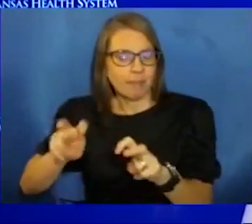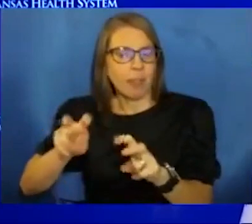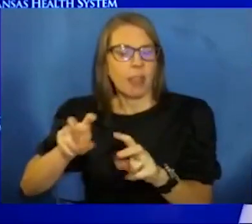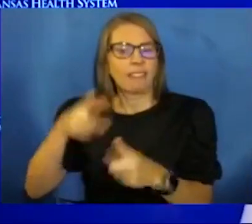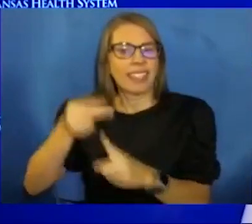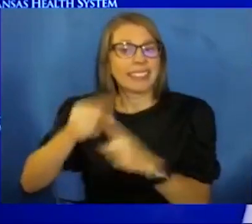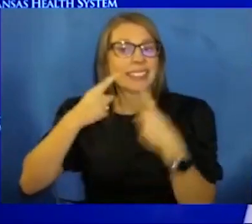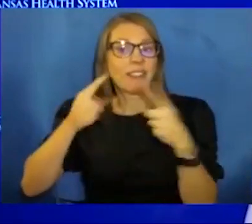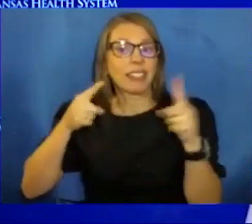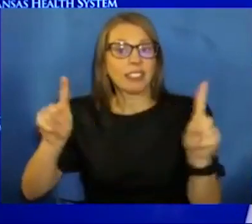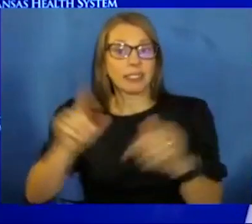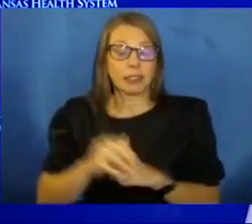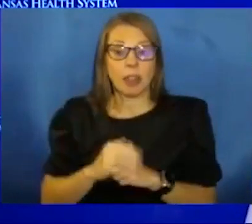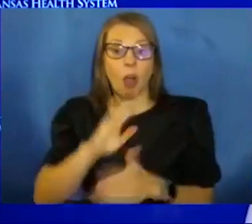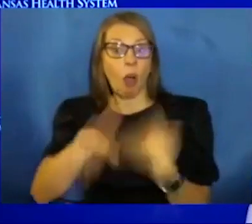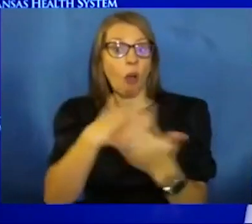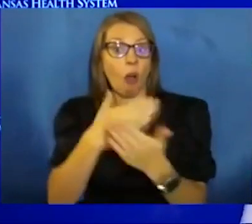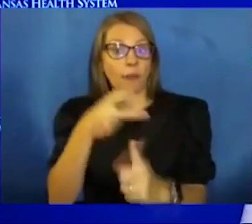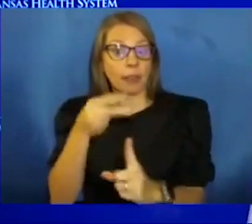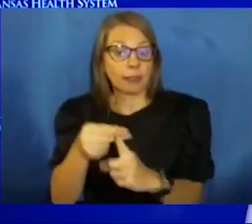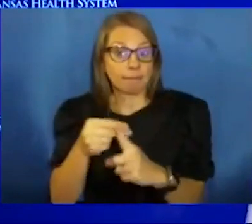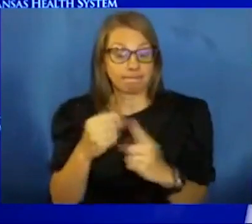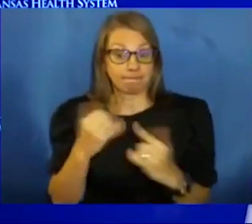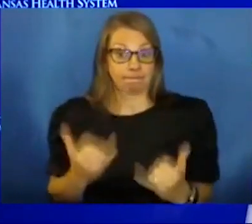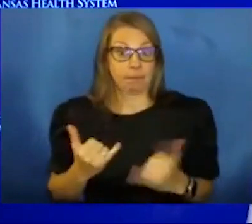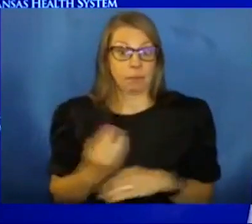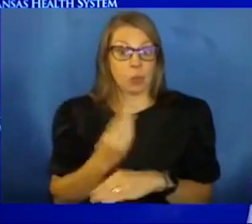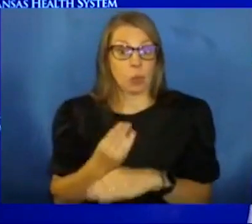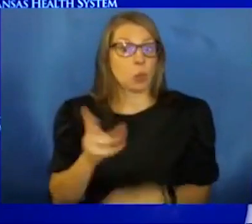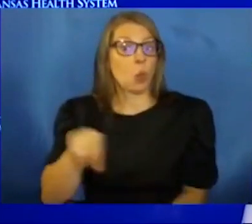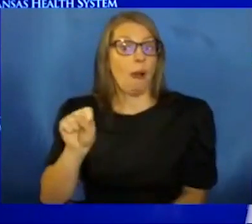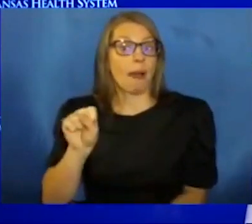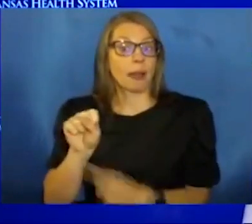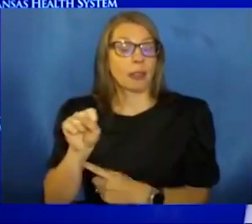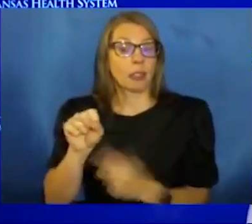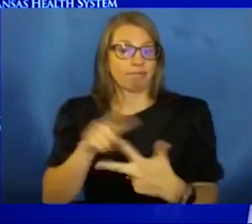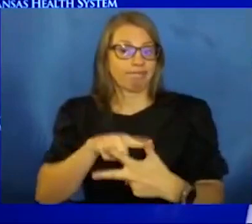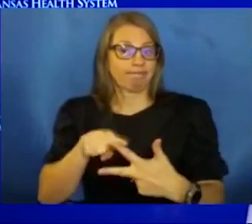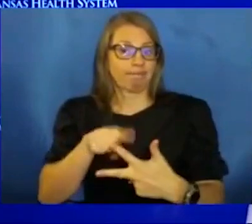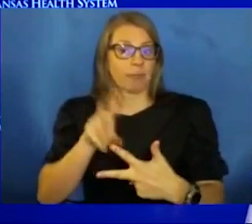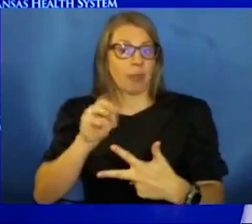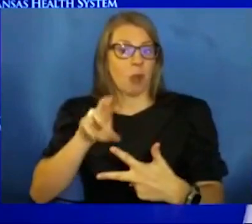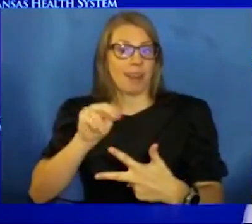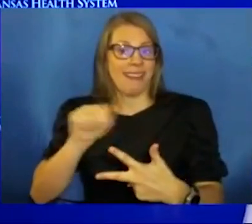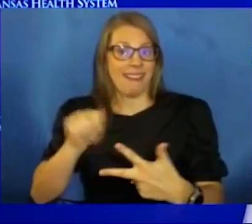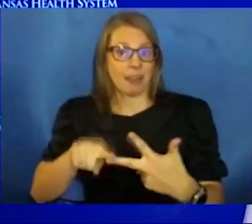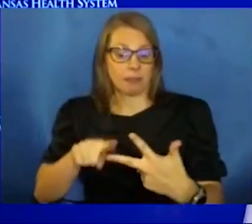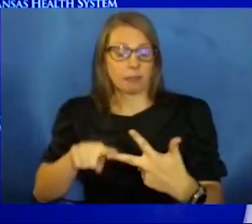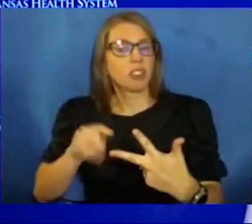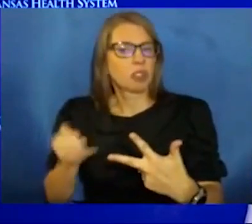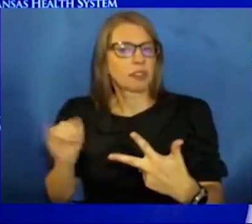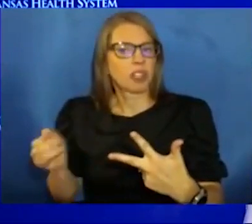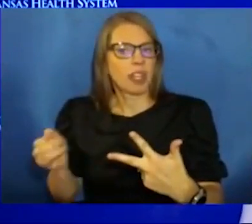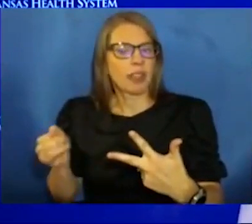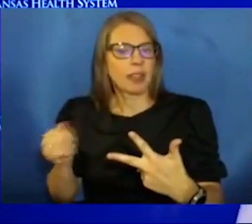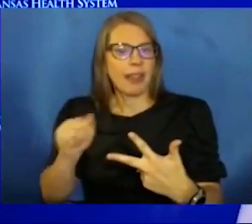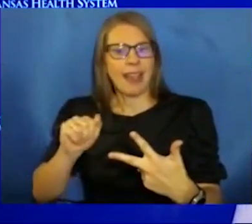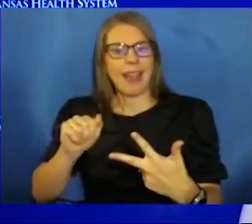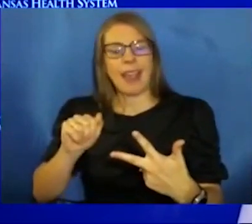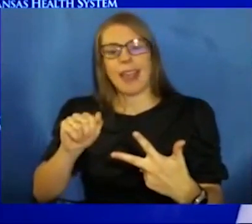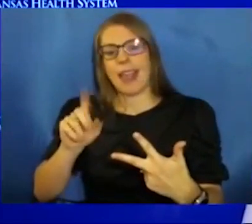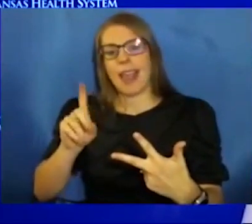all of the vaccines that are currently used in the United States, the two mRNA vaccines and the Johnson & Johnson adenovirus vector vaccine,